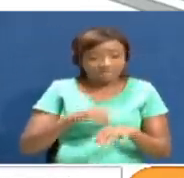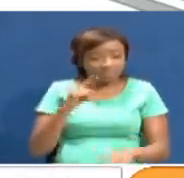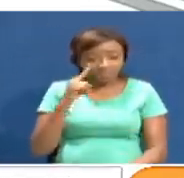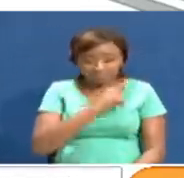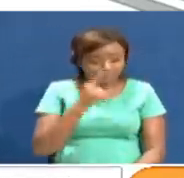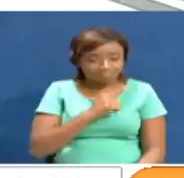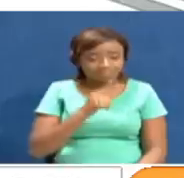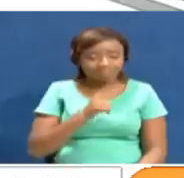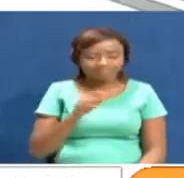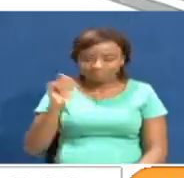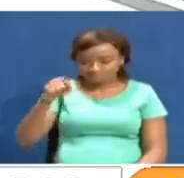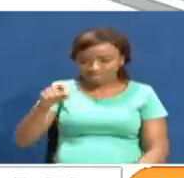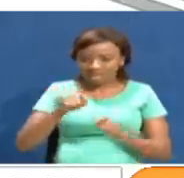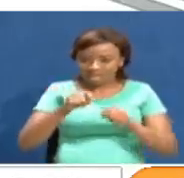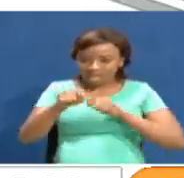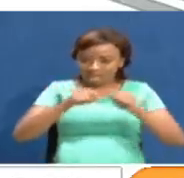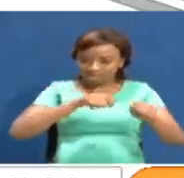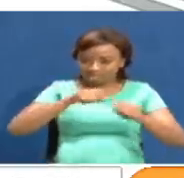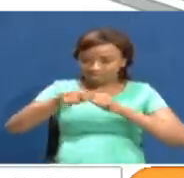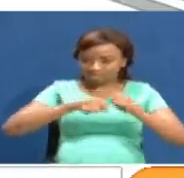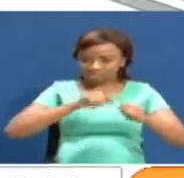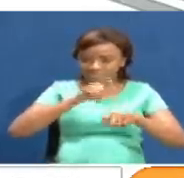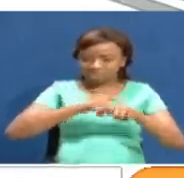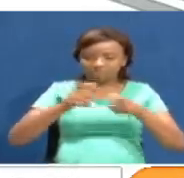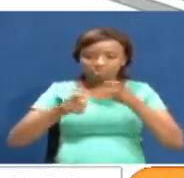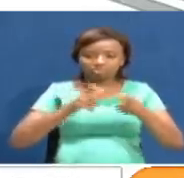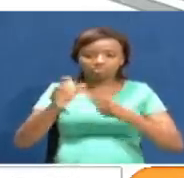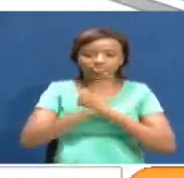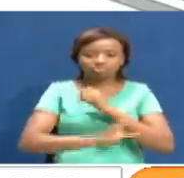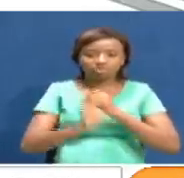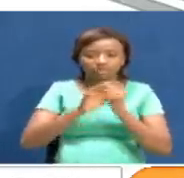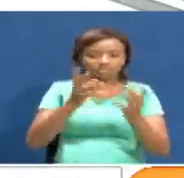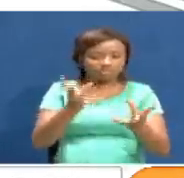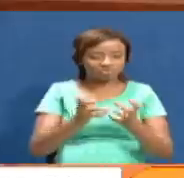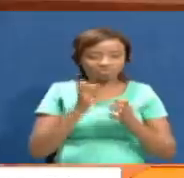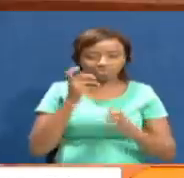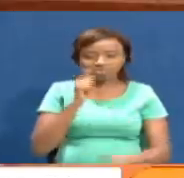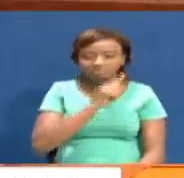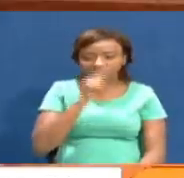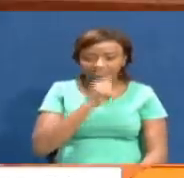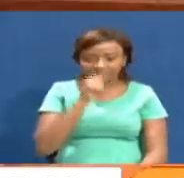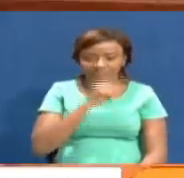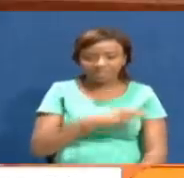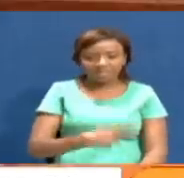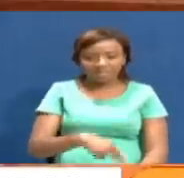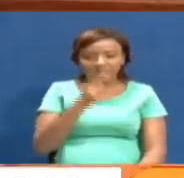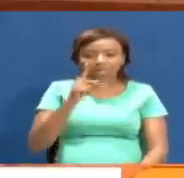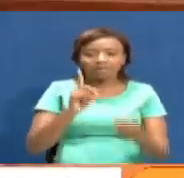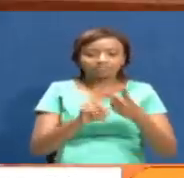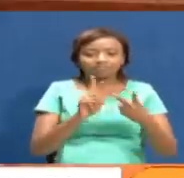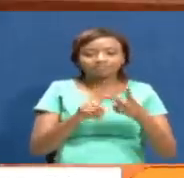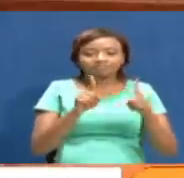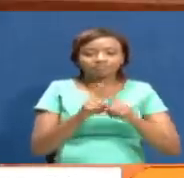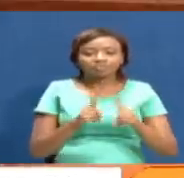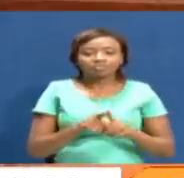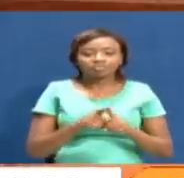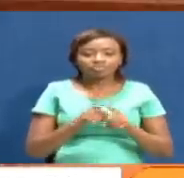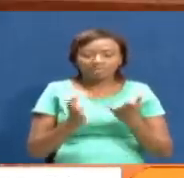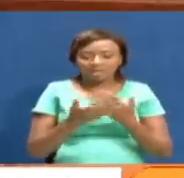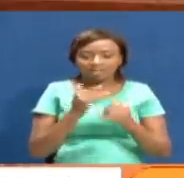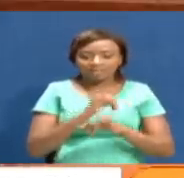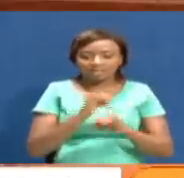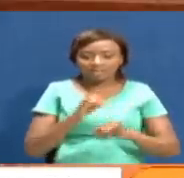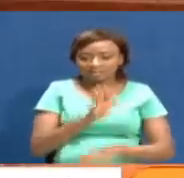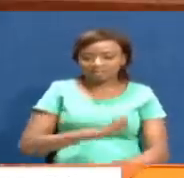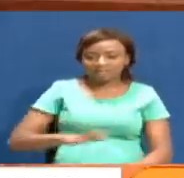far as the administration in running the county, you do require an iron fist to clean up the